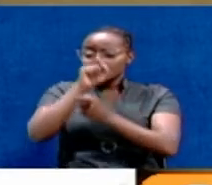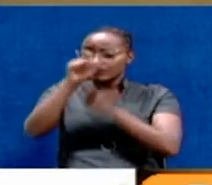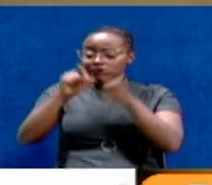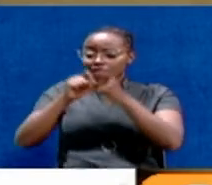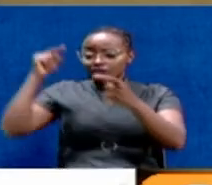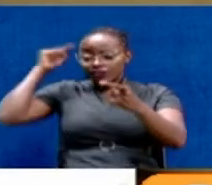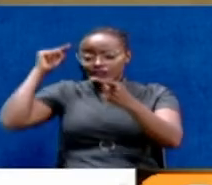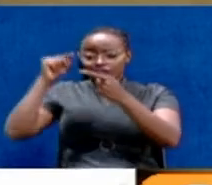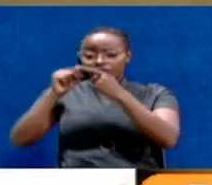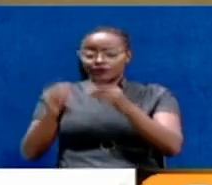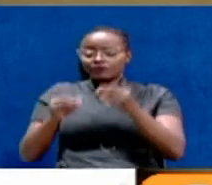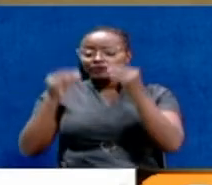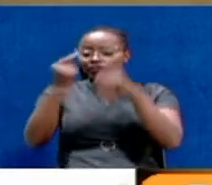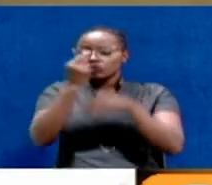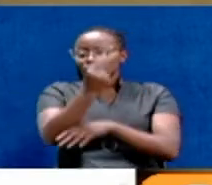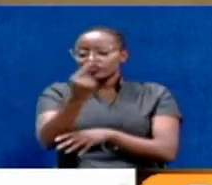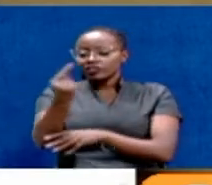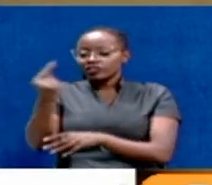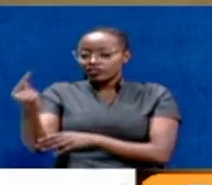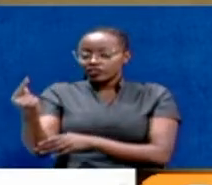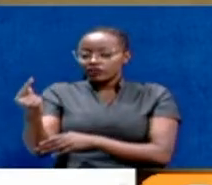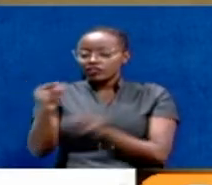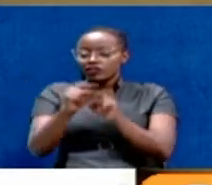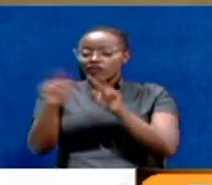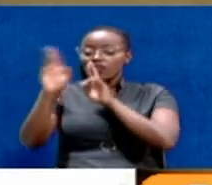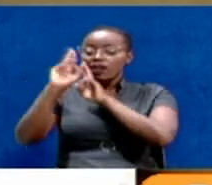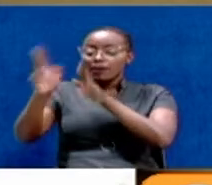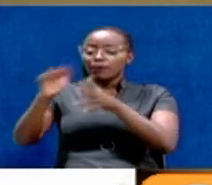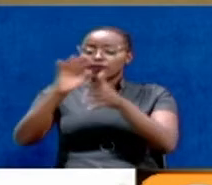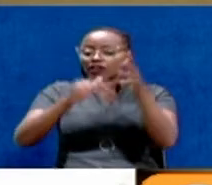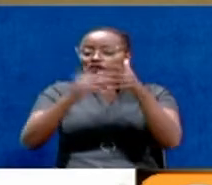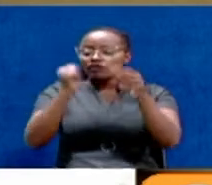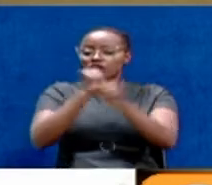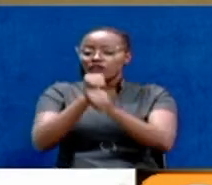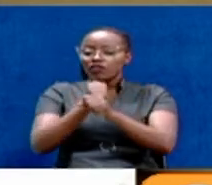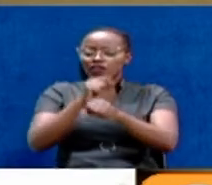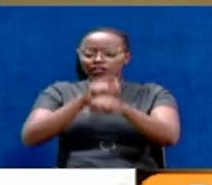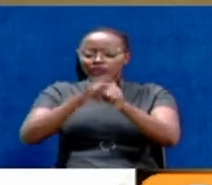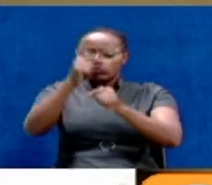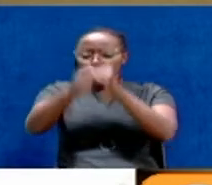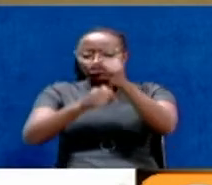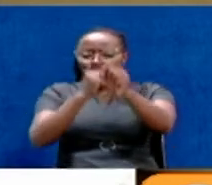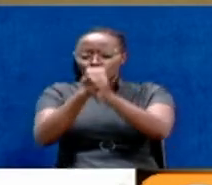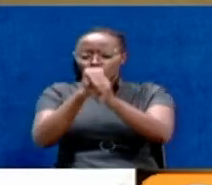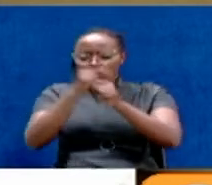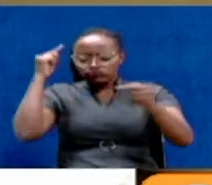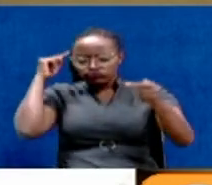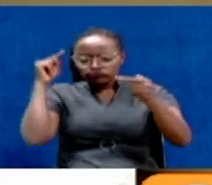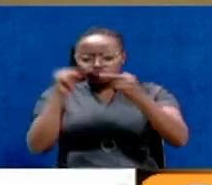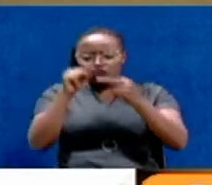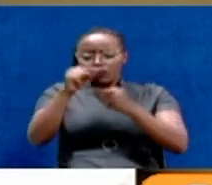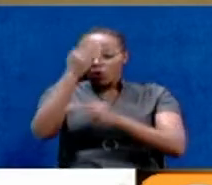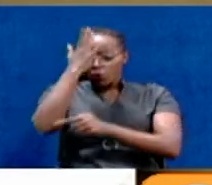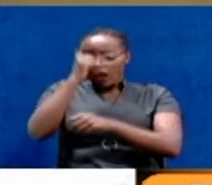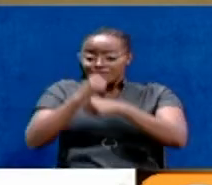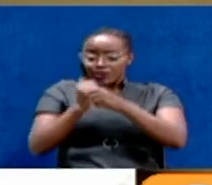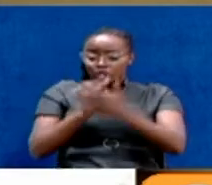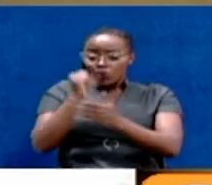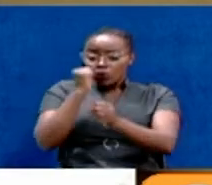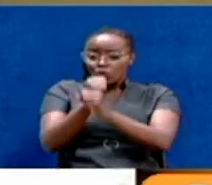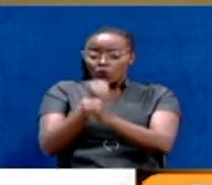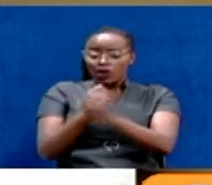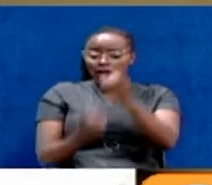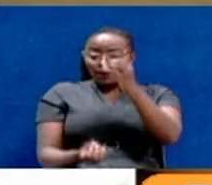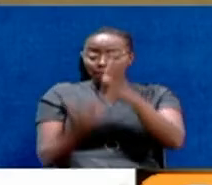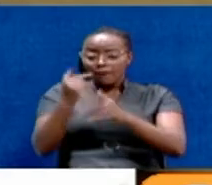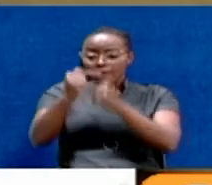the targets given to each agency and the reporting framework. So as we work on this and make sure that it works, because we have already initiated a